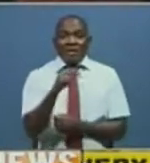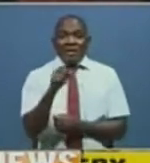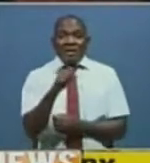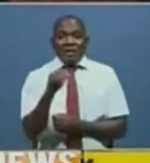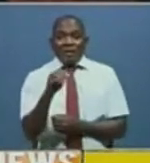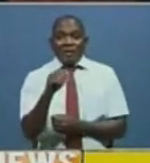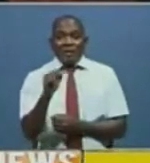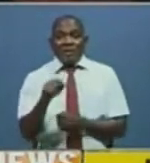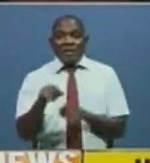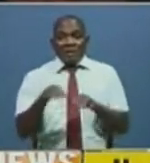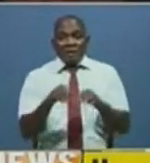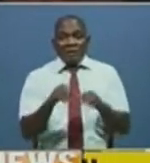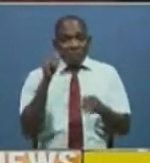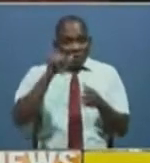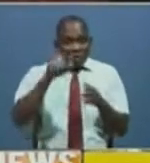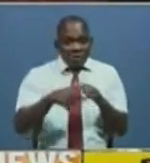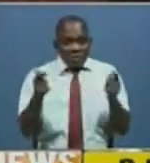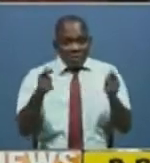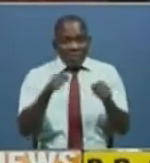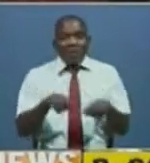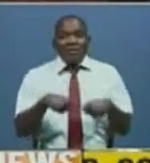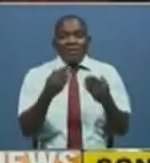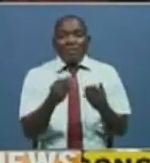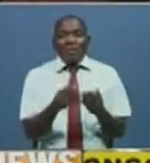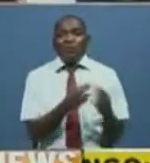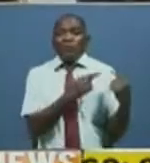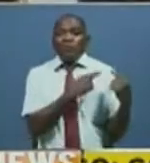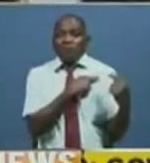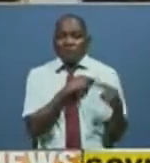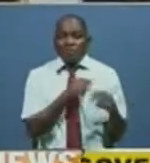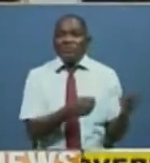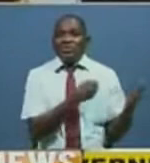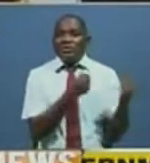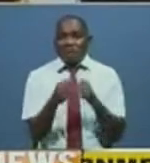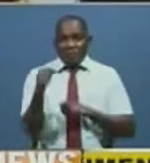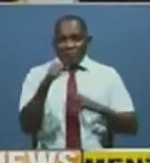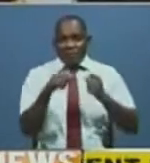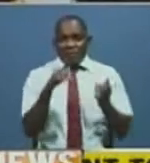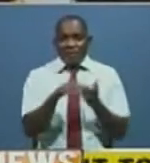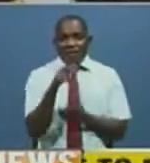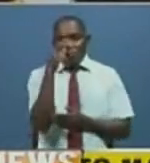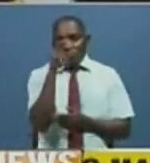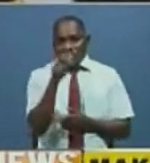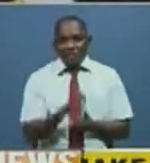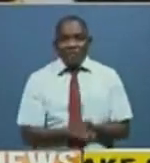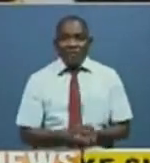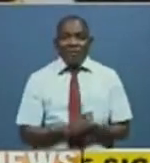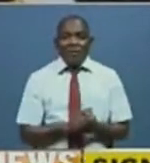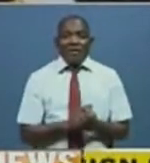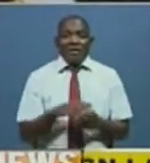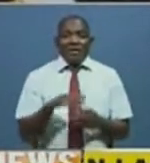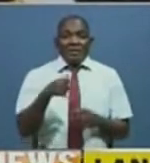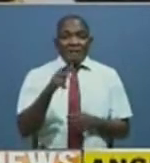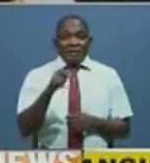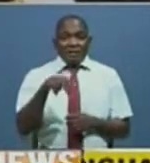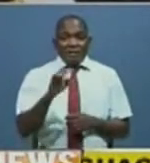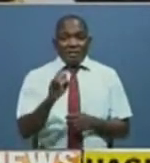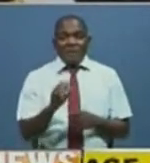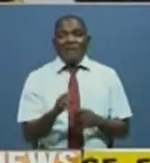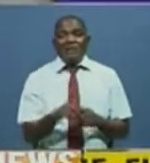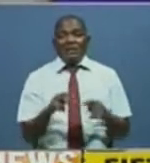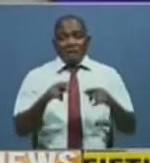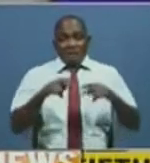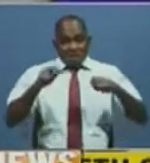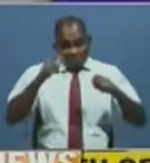said the acting auditor general must be given the substantive role to strengthen the fight against corruption. On the GMPC Accra Energy